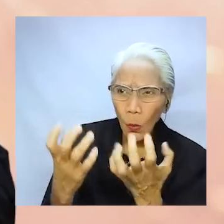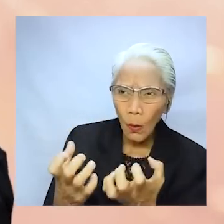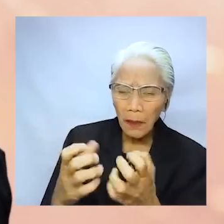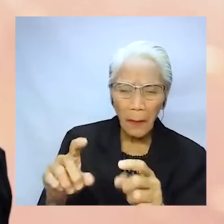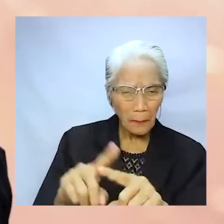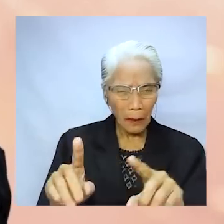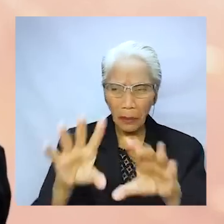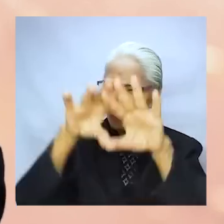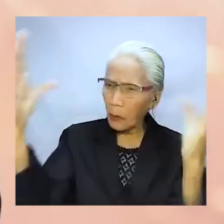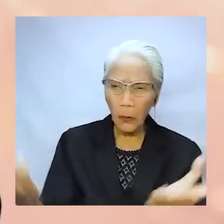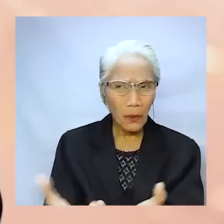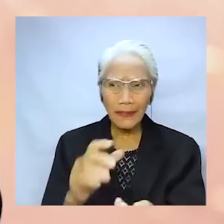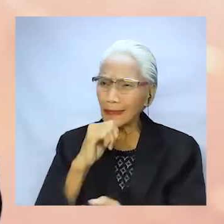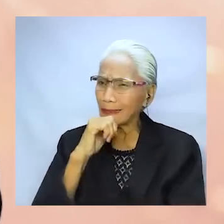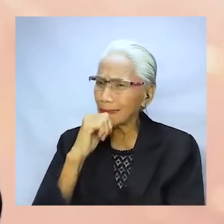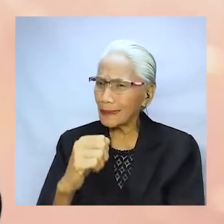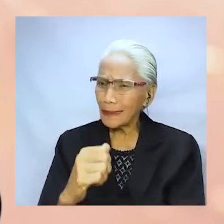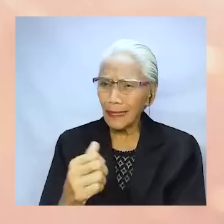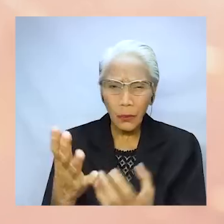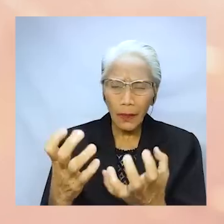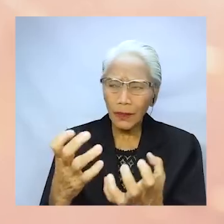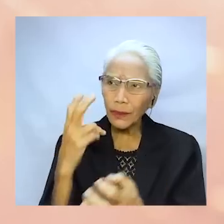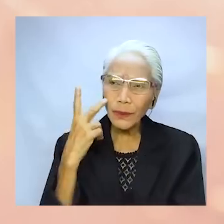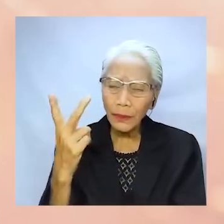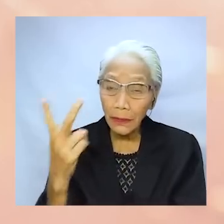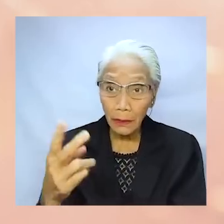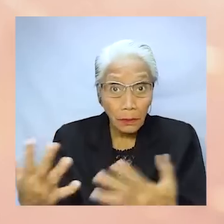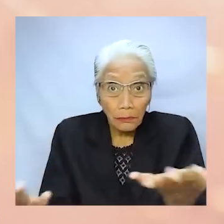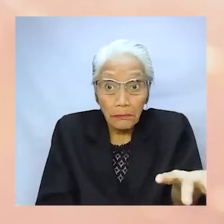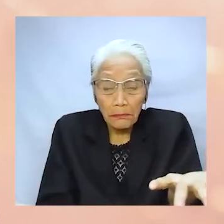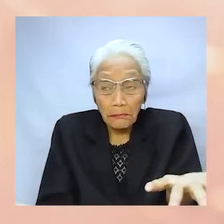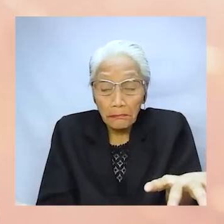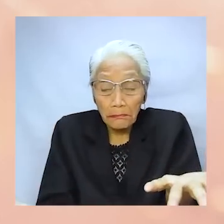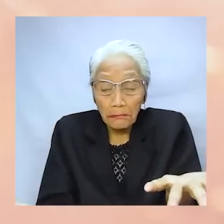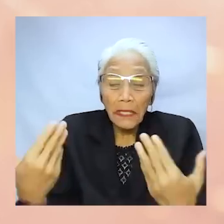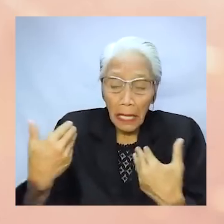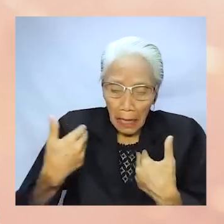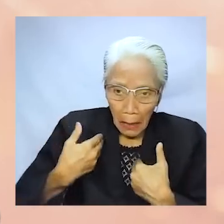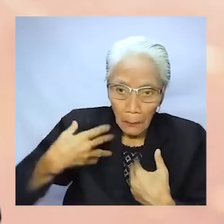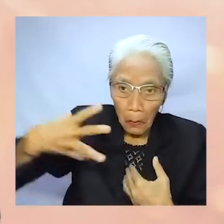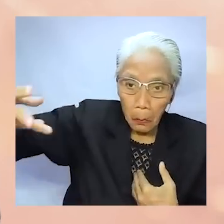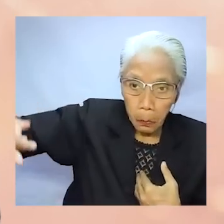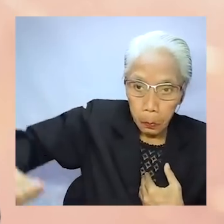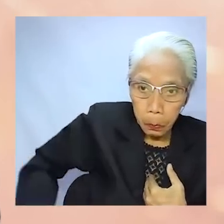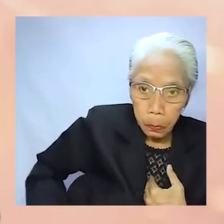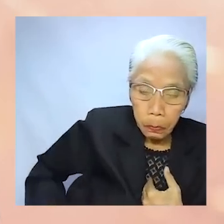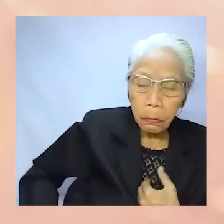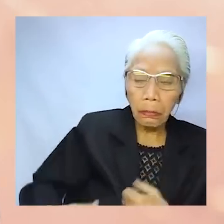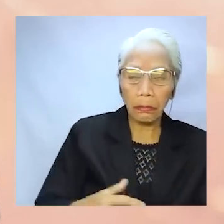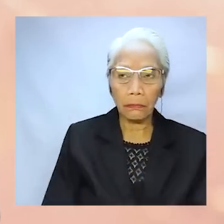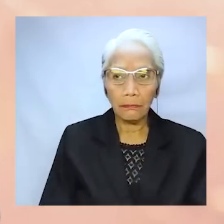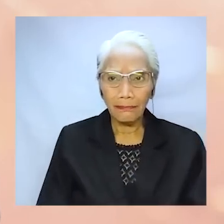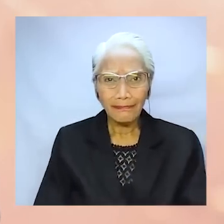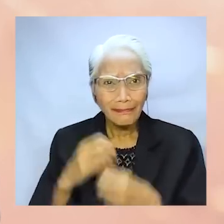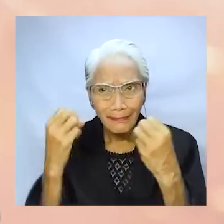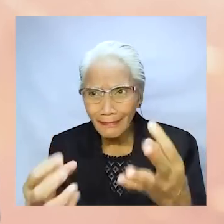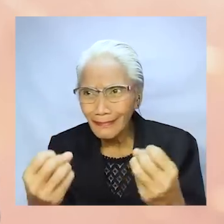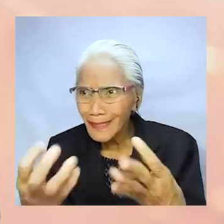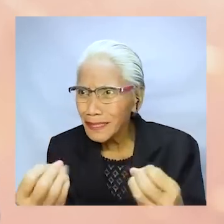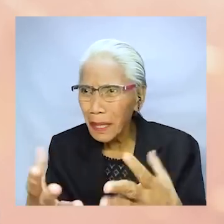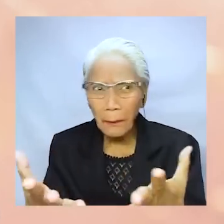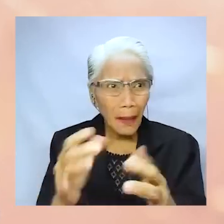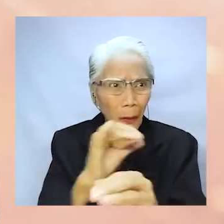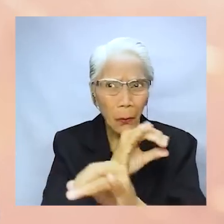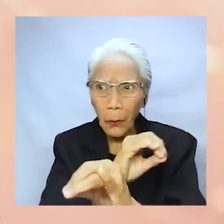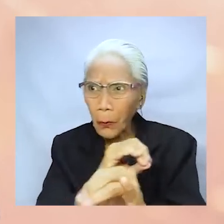that. That's why there is corruption. There is a lot of injustice. There is a lot